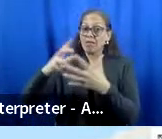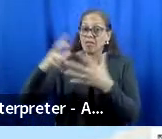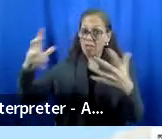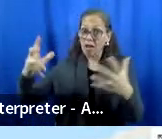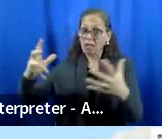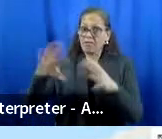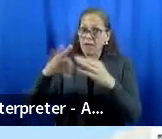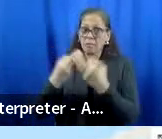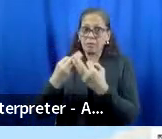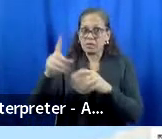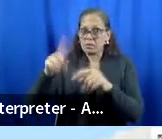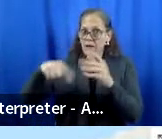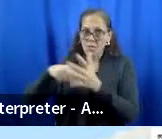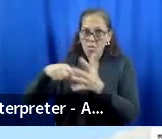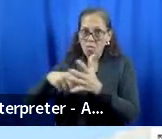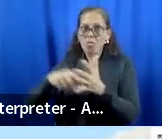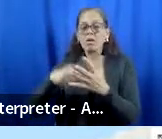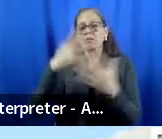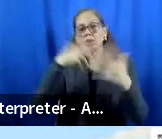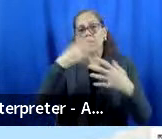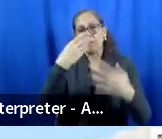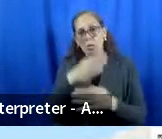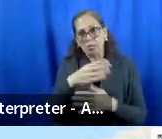the city in the darker blue.